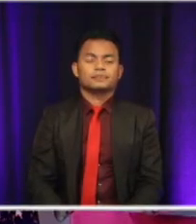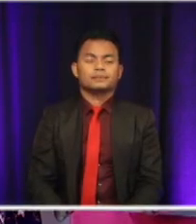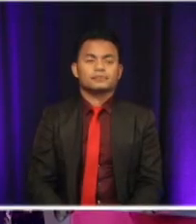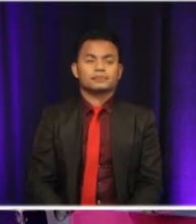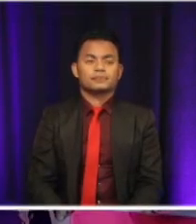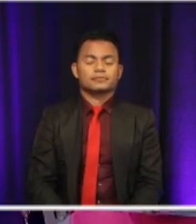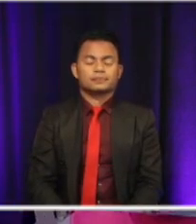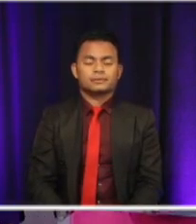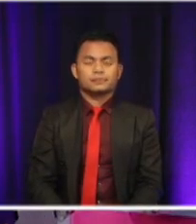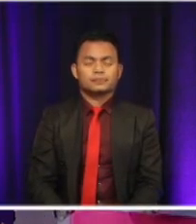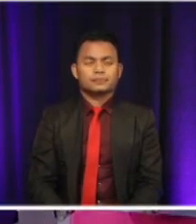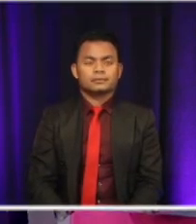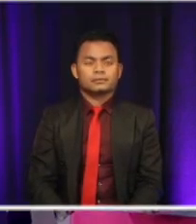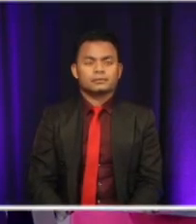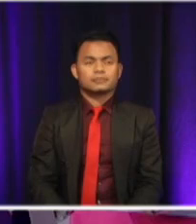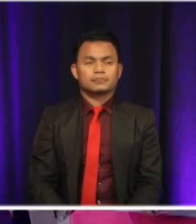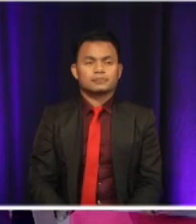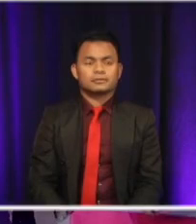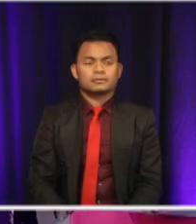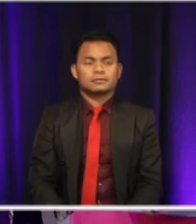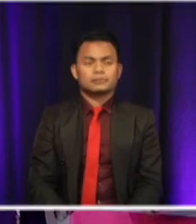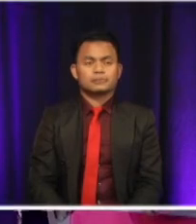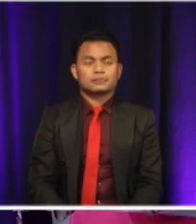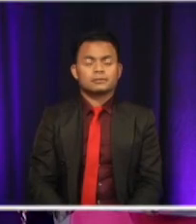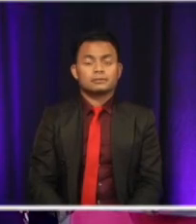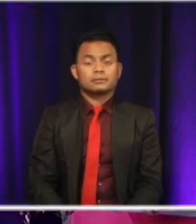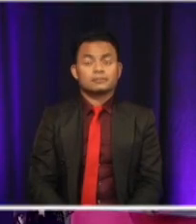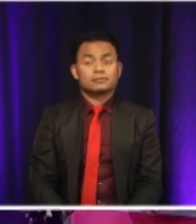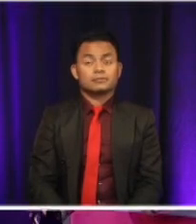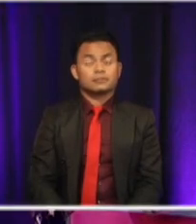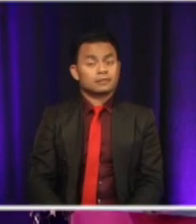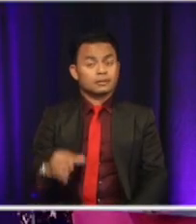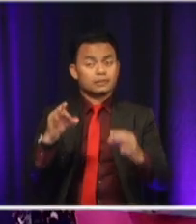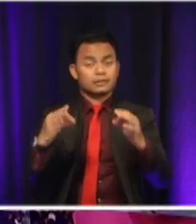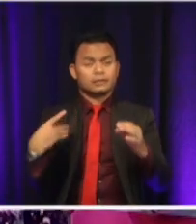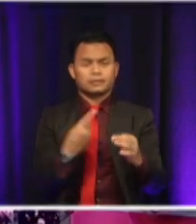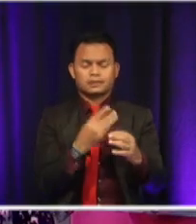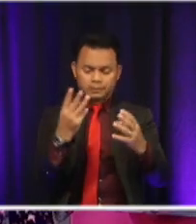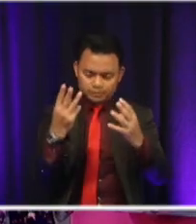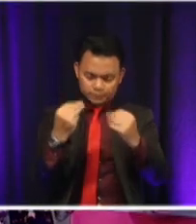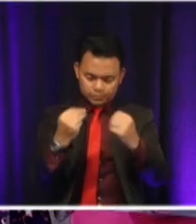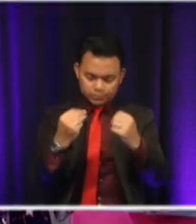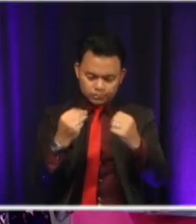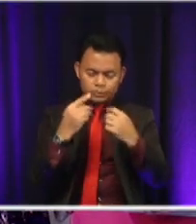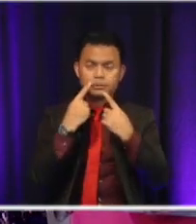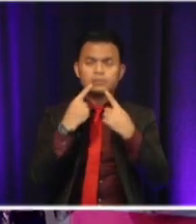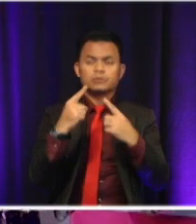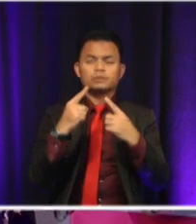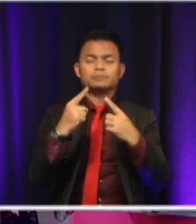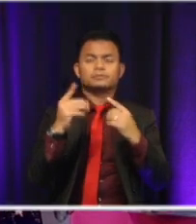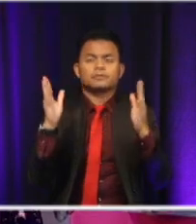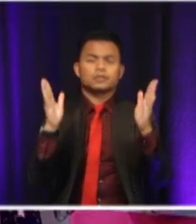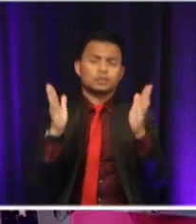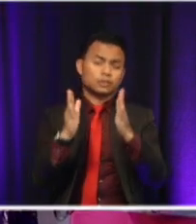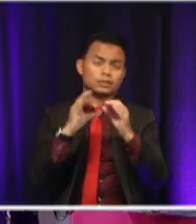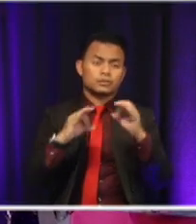Without Anchovies. So if you're going to answer based on the short stories, quickly decide. Am I going to do